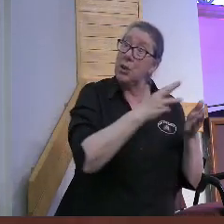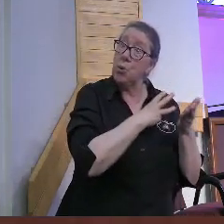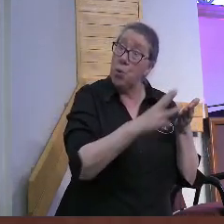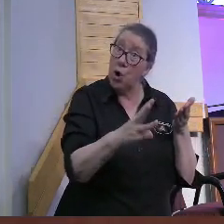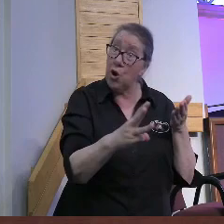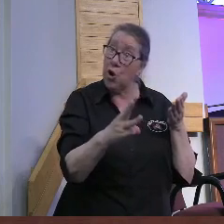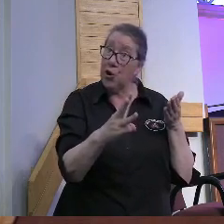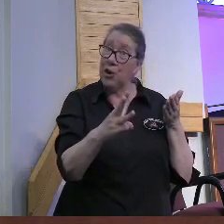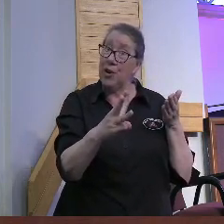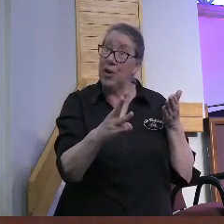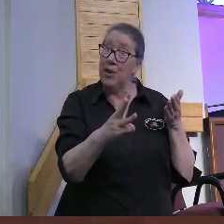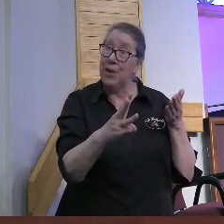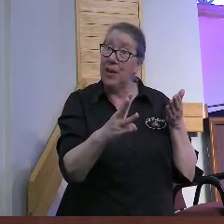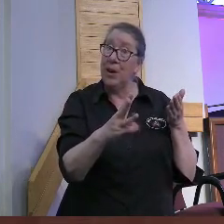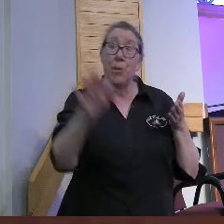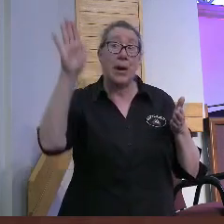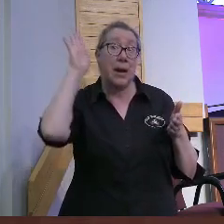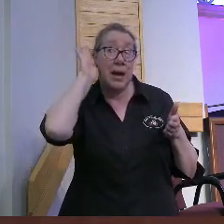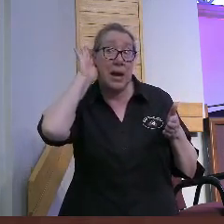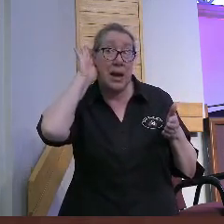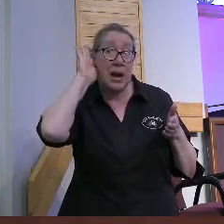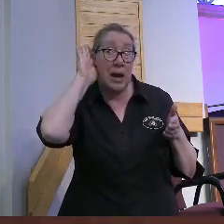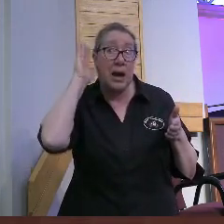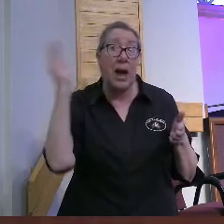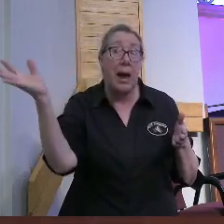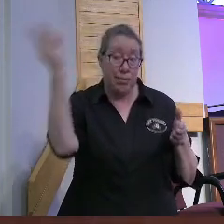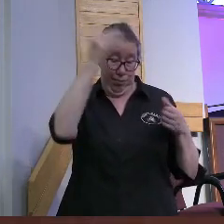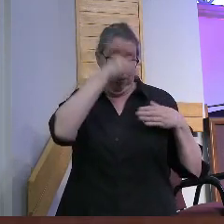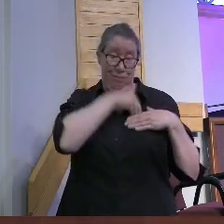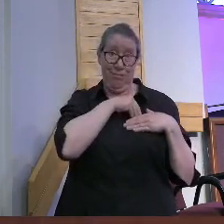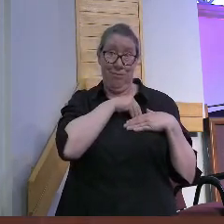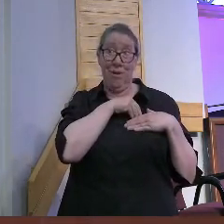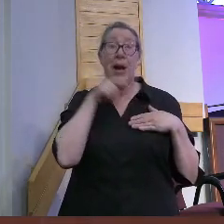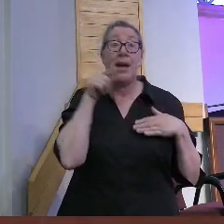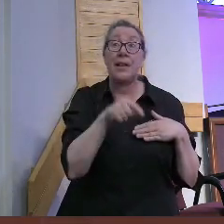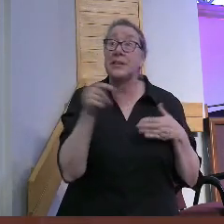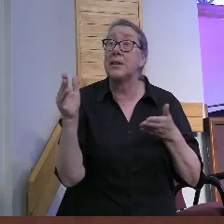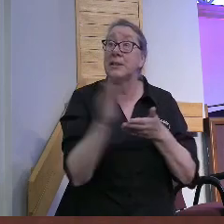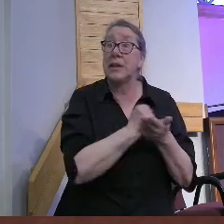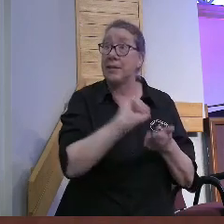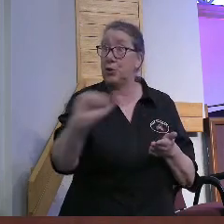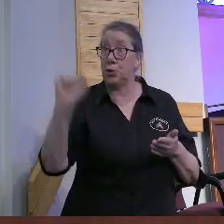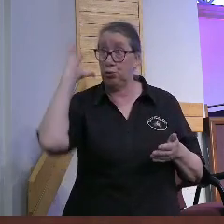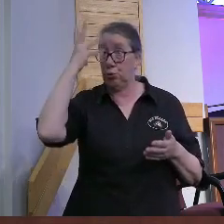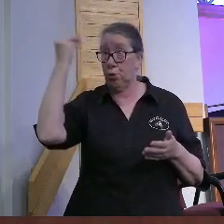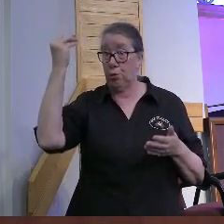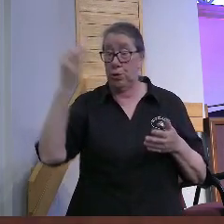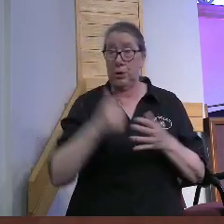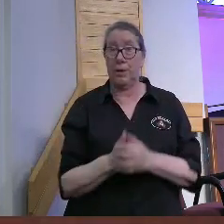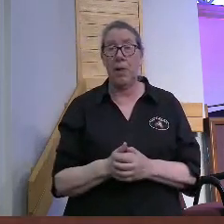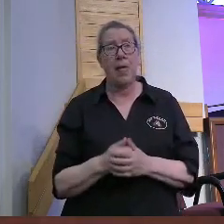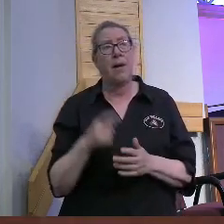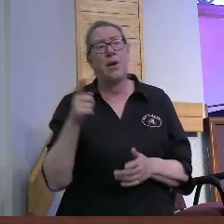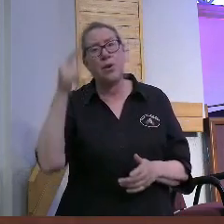the engrafted Word that saves your soul. Now, if you've ever done anything with grafting of